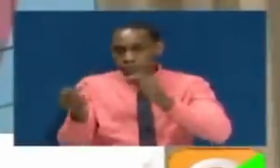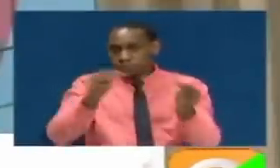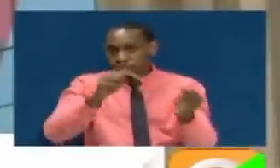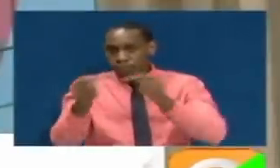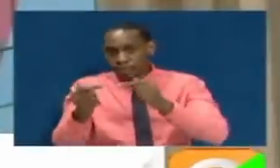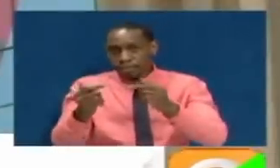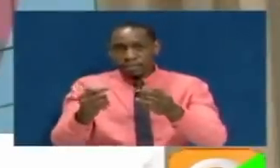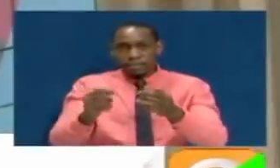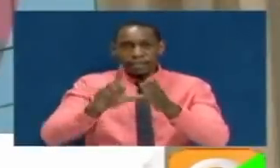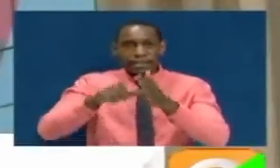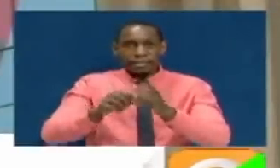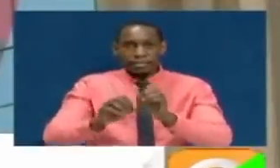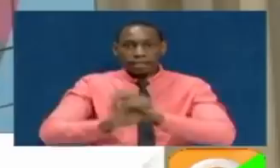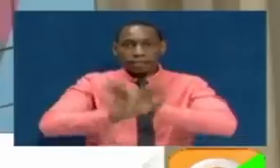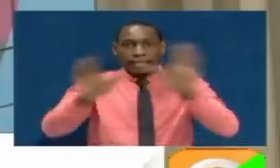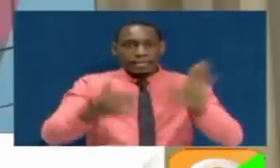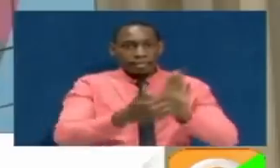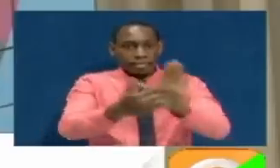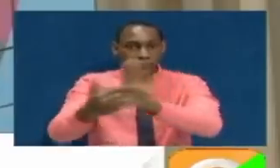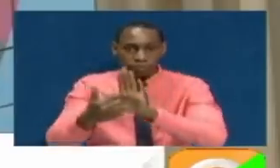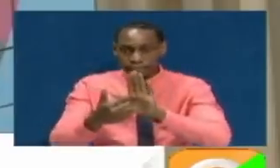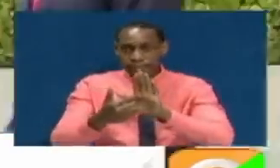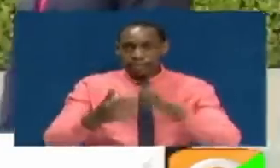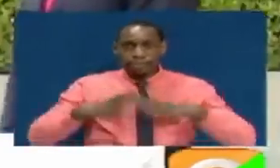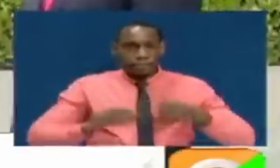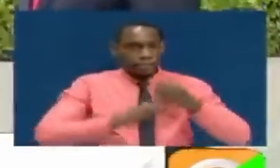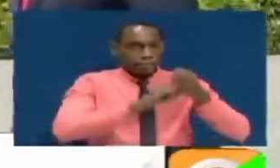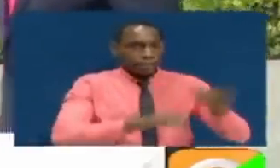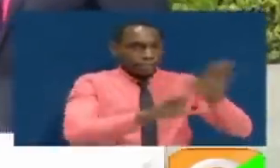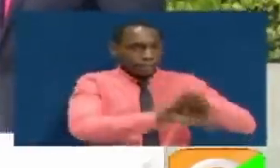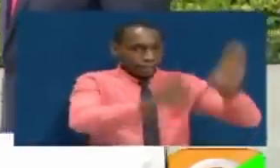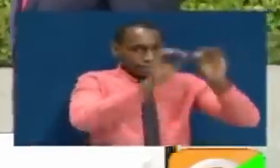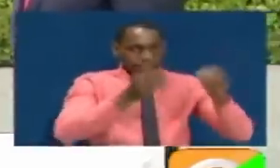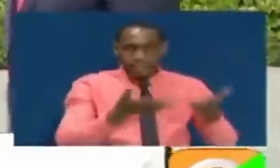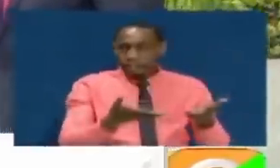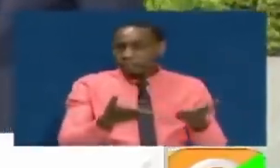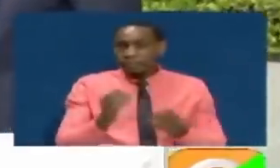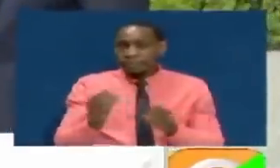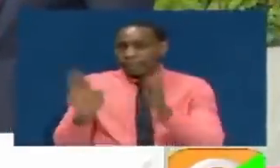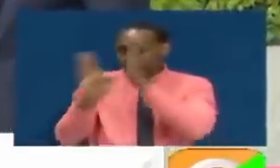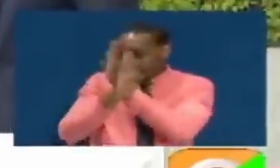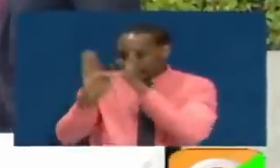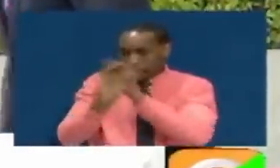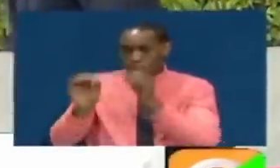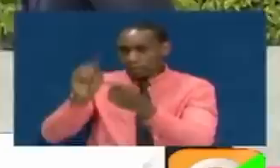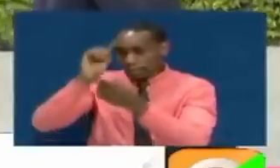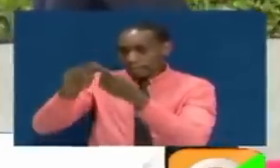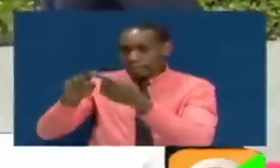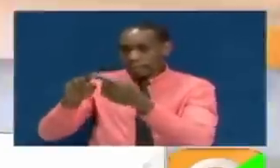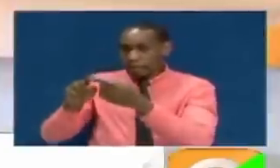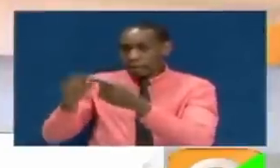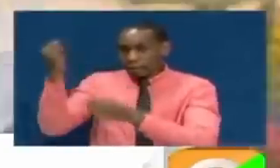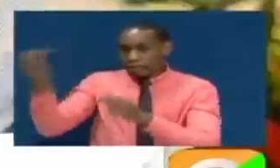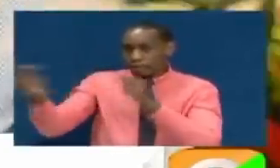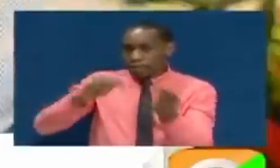party mutating to an all-out combat, supporters of the deputy president no longer concealing the target of their political